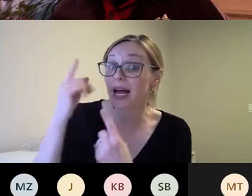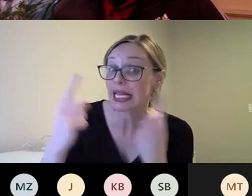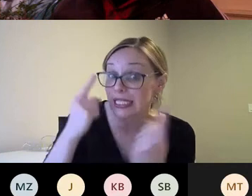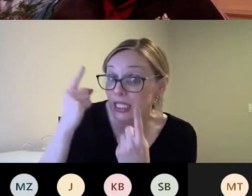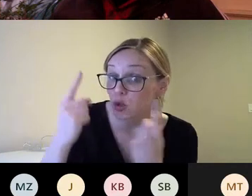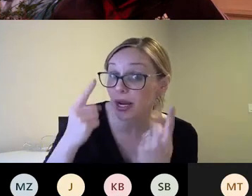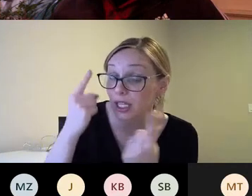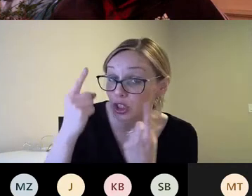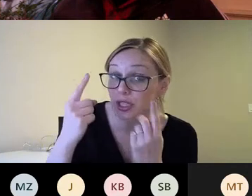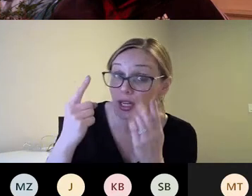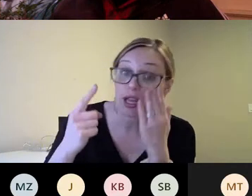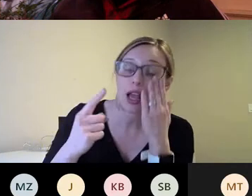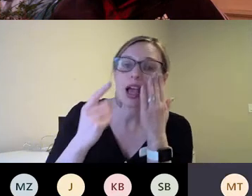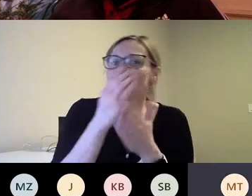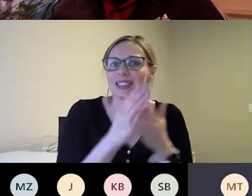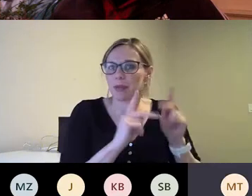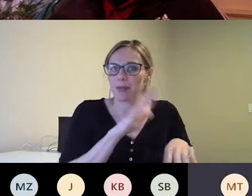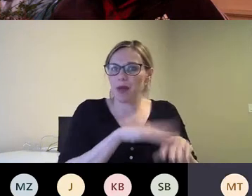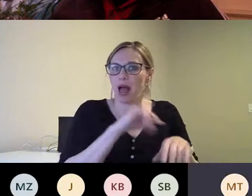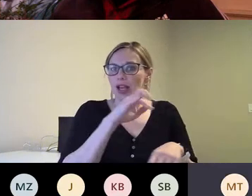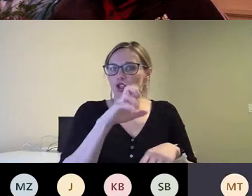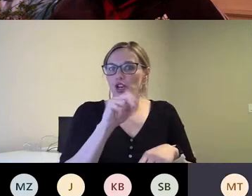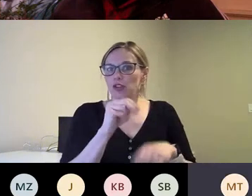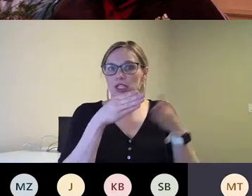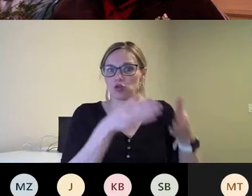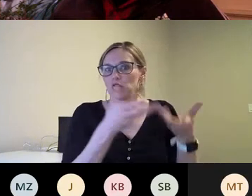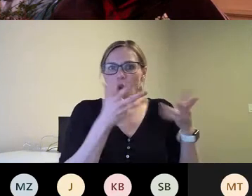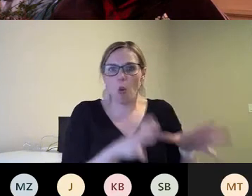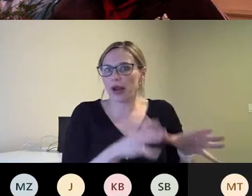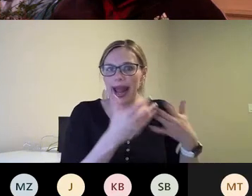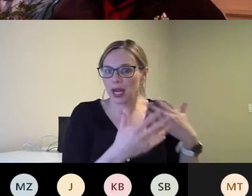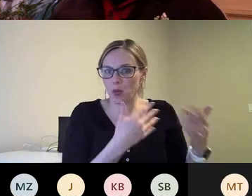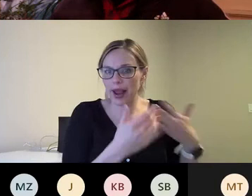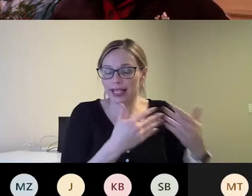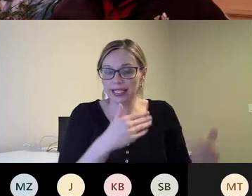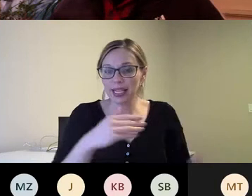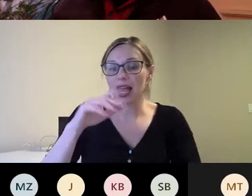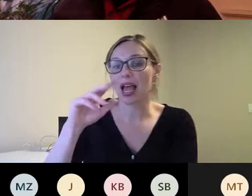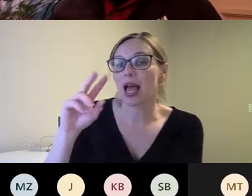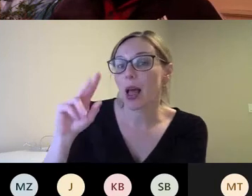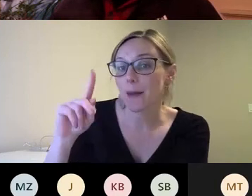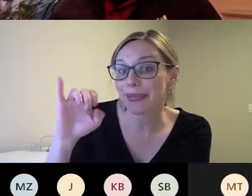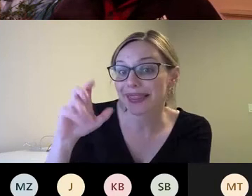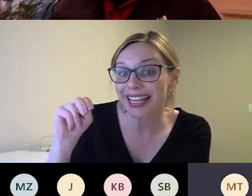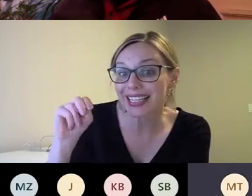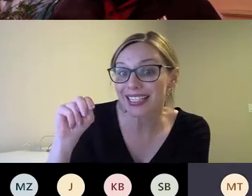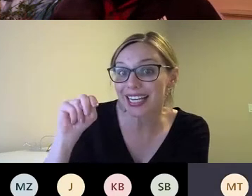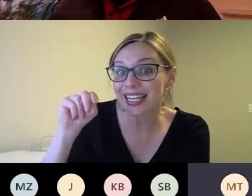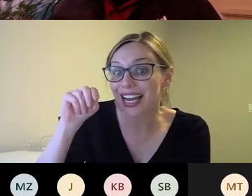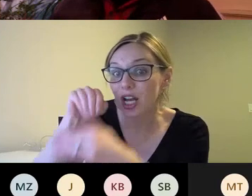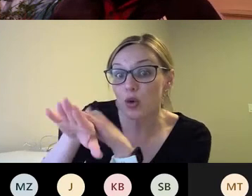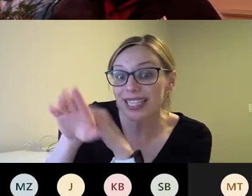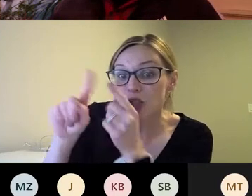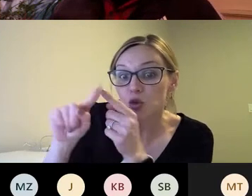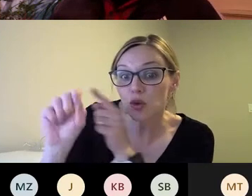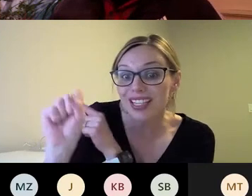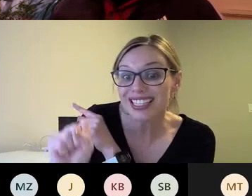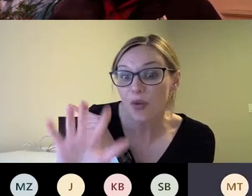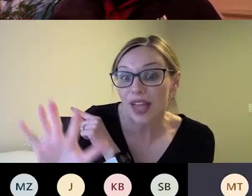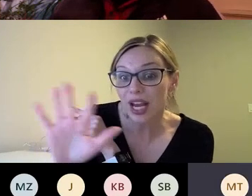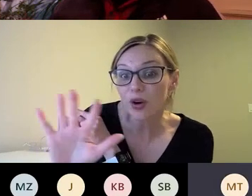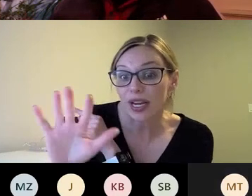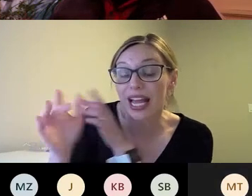Jefferson Street don't want this anyway. It goes into the south side. It leads right into the bike trail along